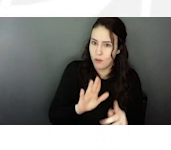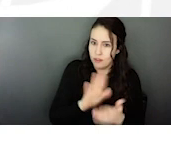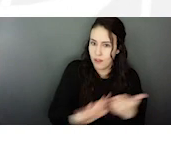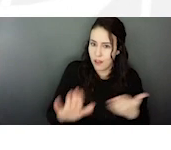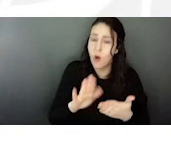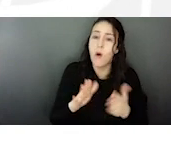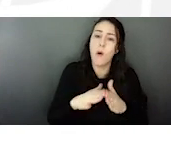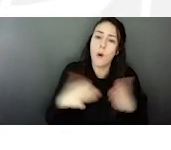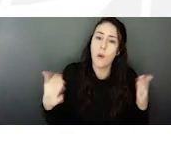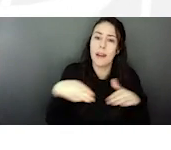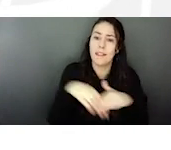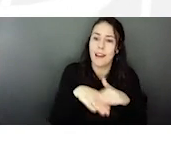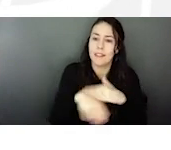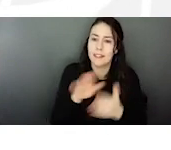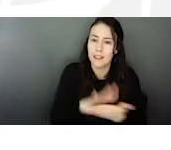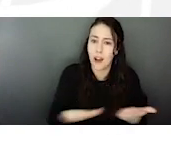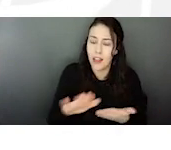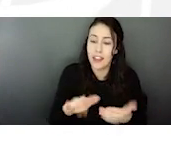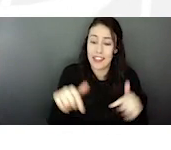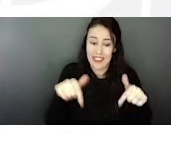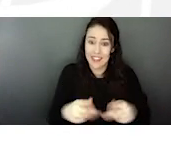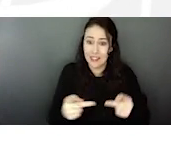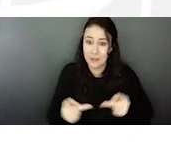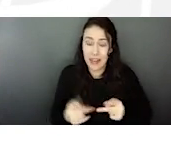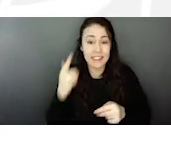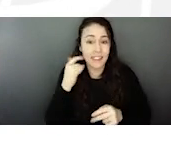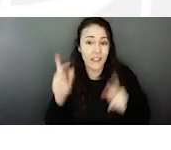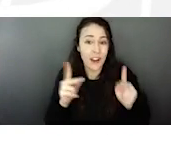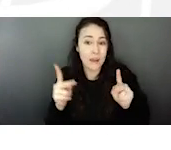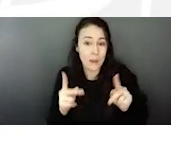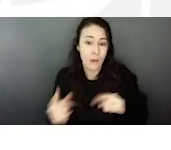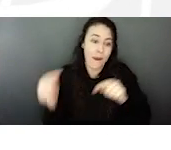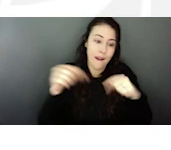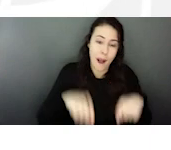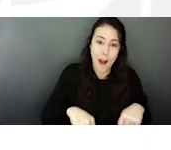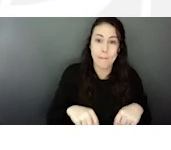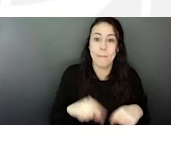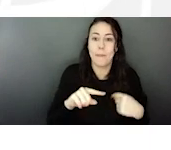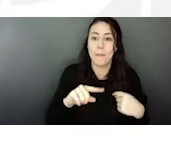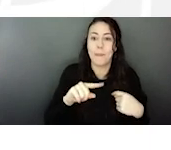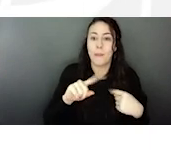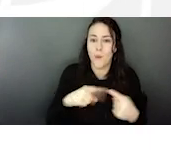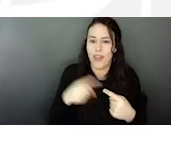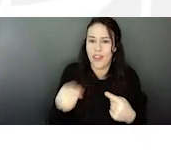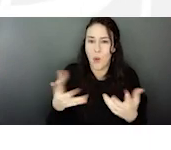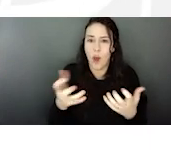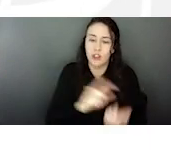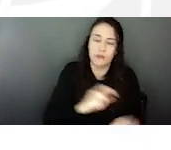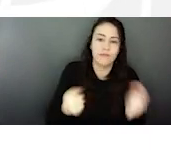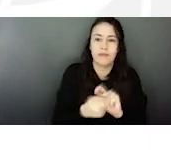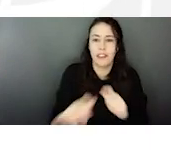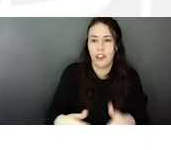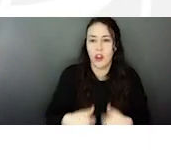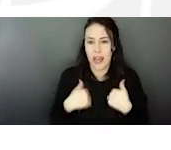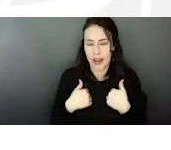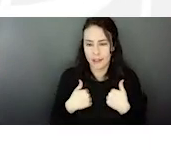are the place that Californians come to when they are looking to transform their lives. So we always want to keep that front and center.